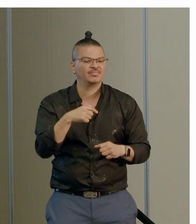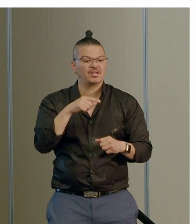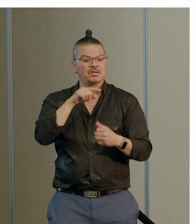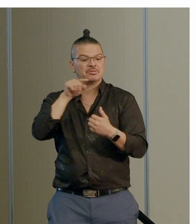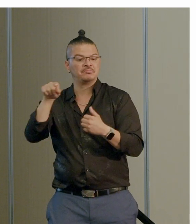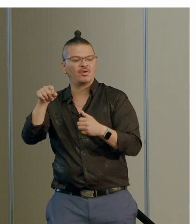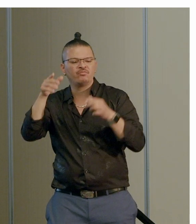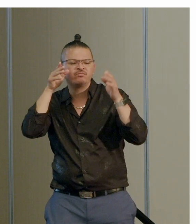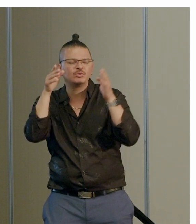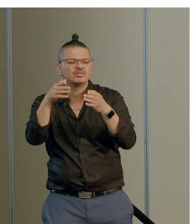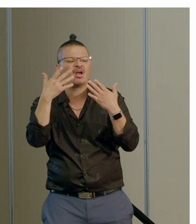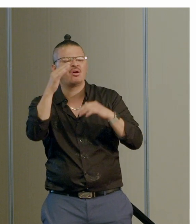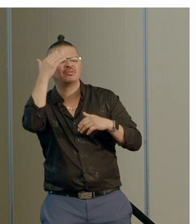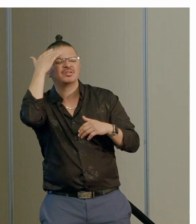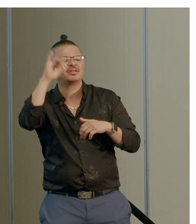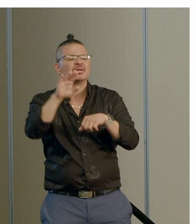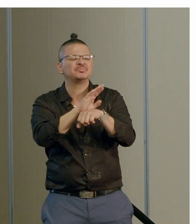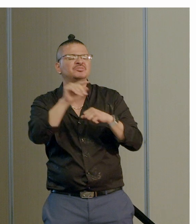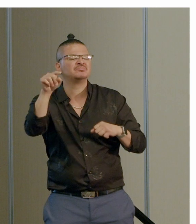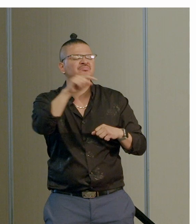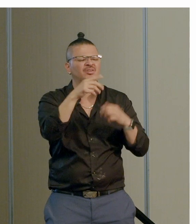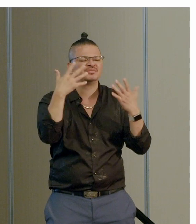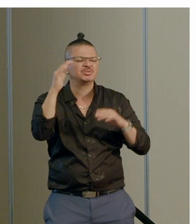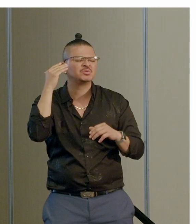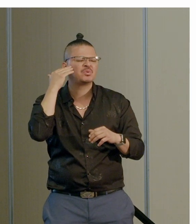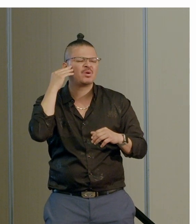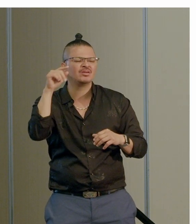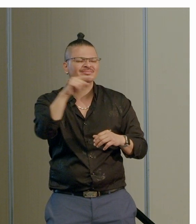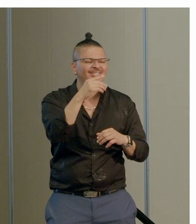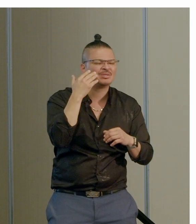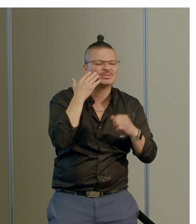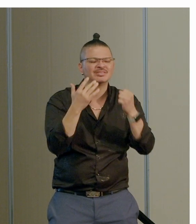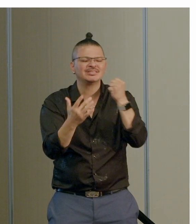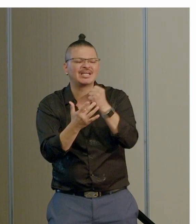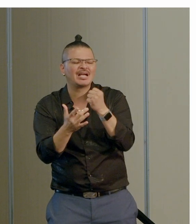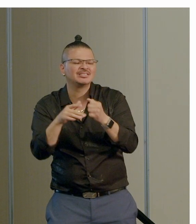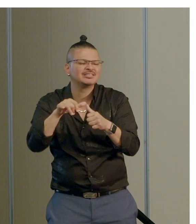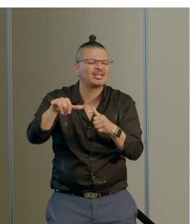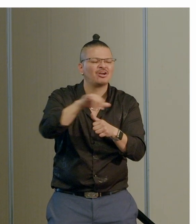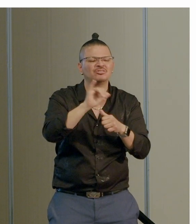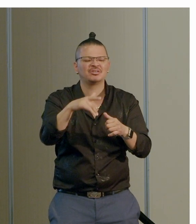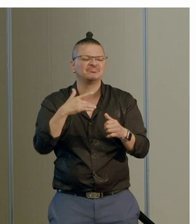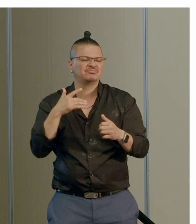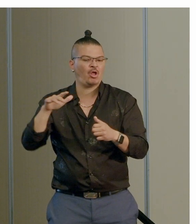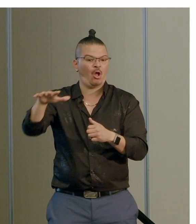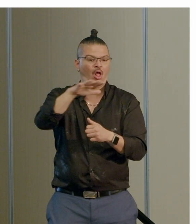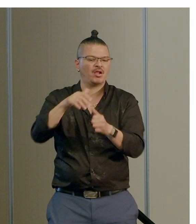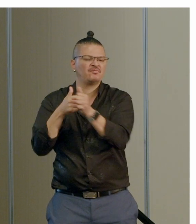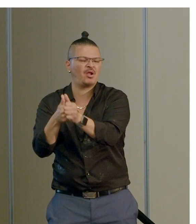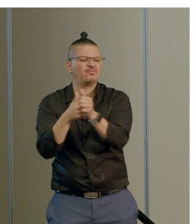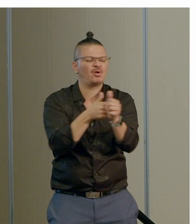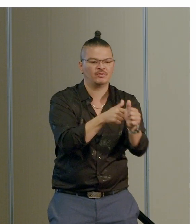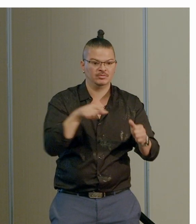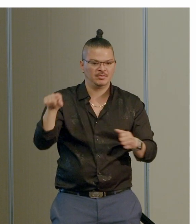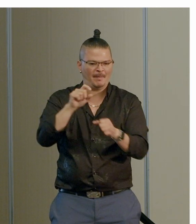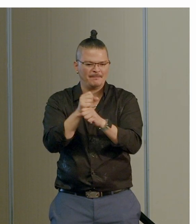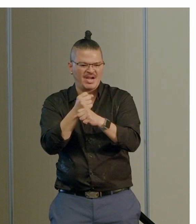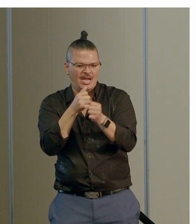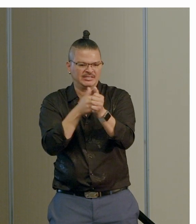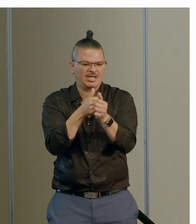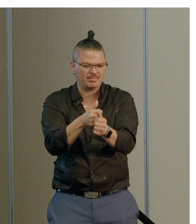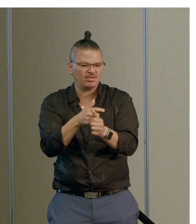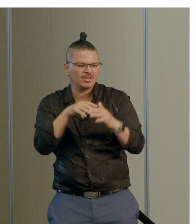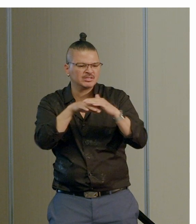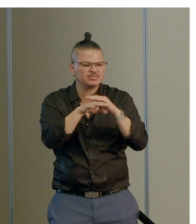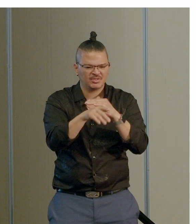law requires. They're aware of what the technical standards are. Everybody's following it. Everybody's making an accessibility conformance report